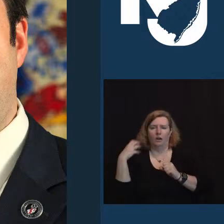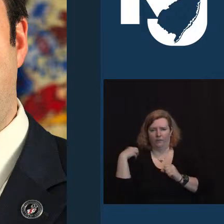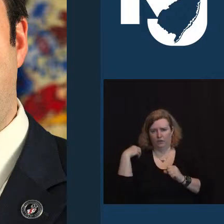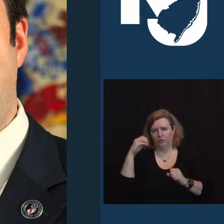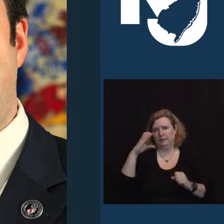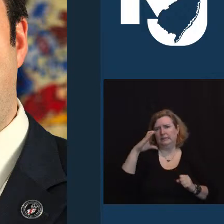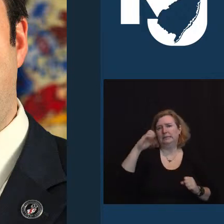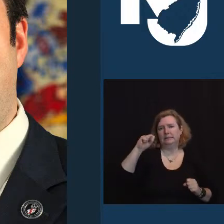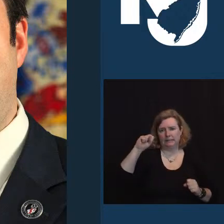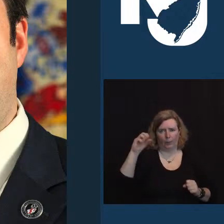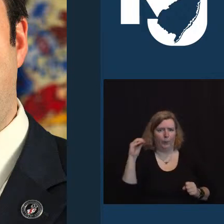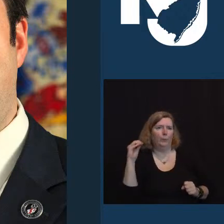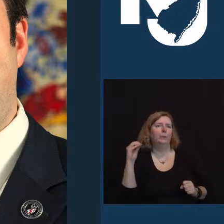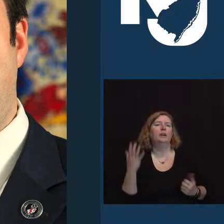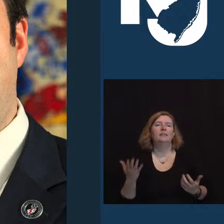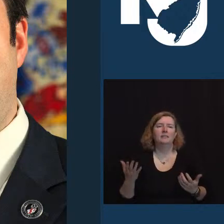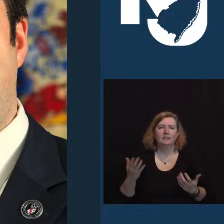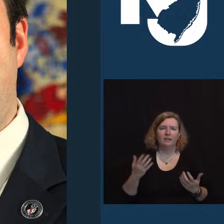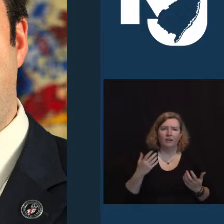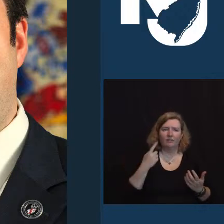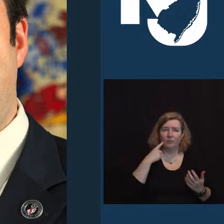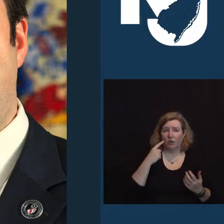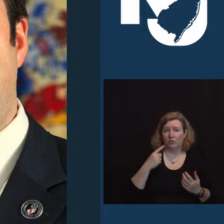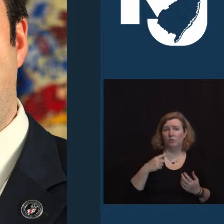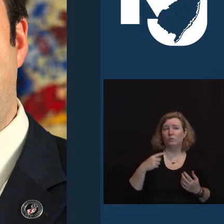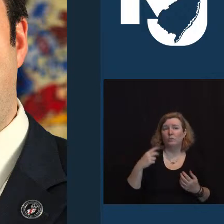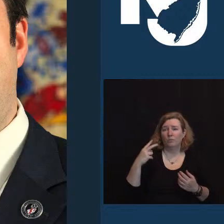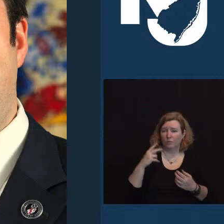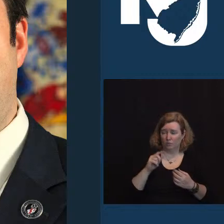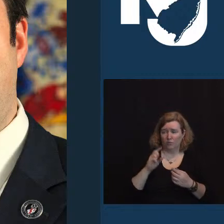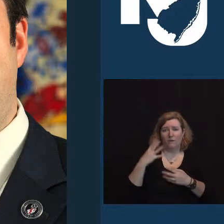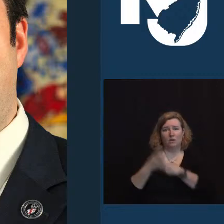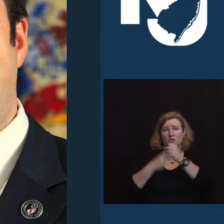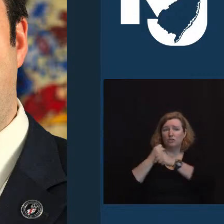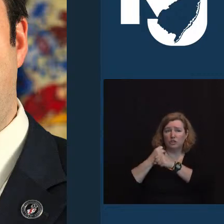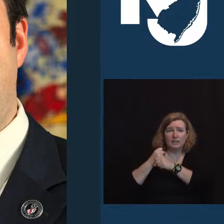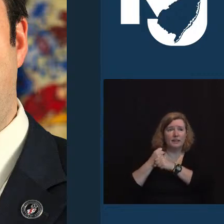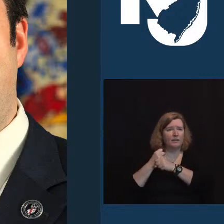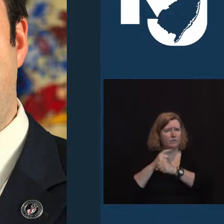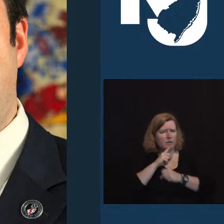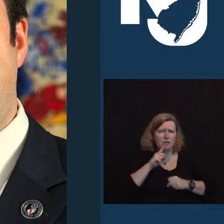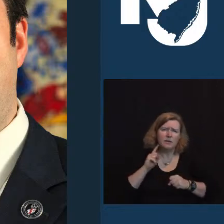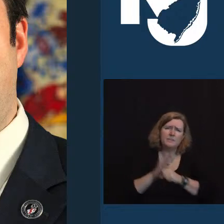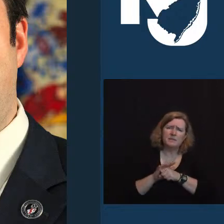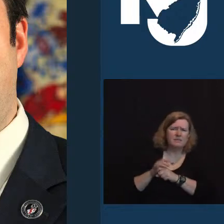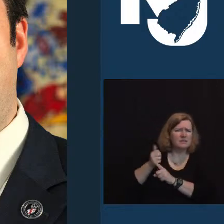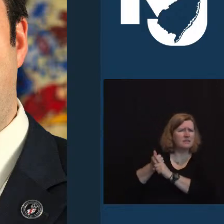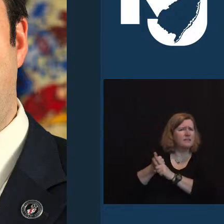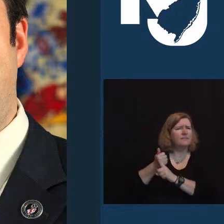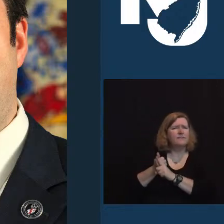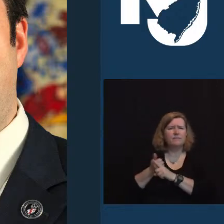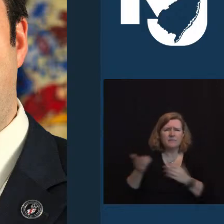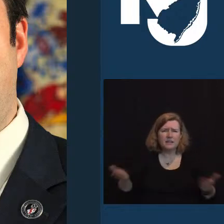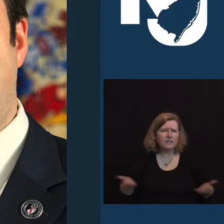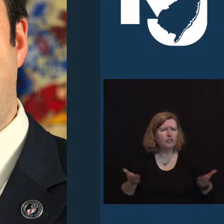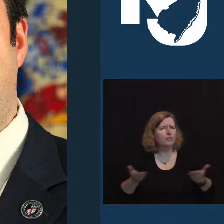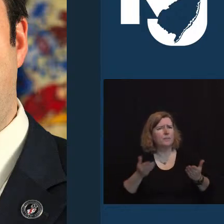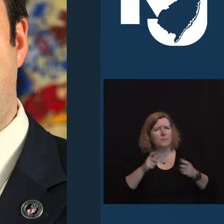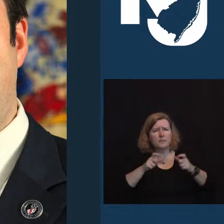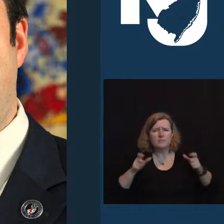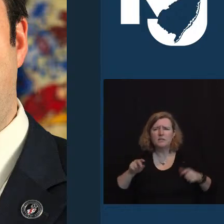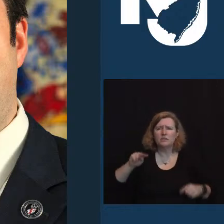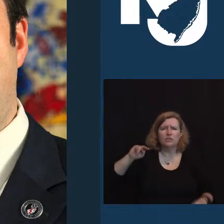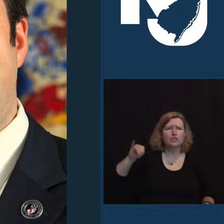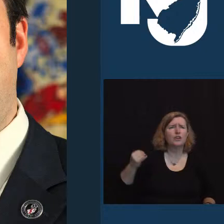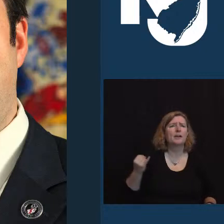a year before I got here, Jared has committed himself to the safety and security of the people of New Jersey. He has led our ongoing counterterrorism